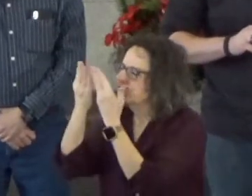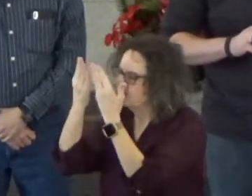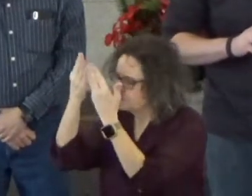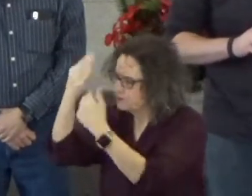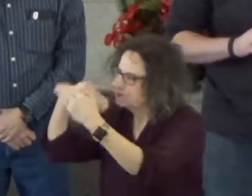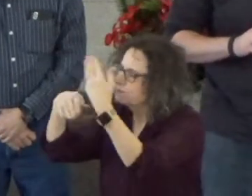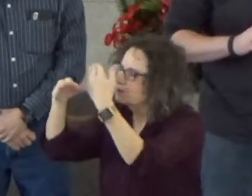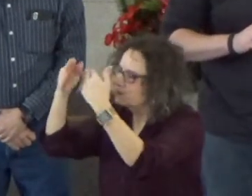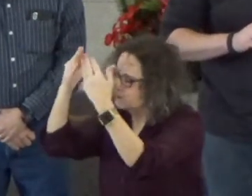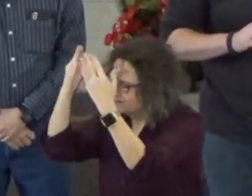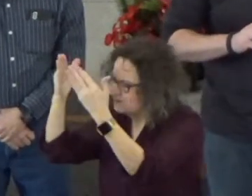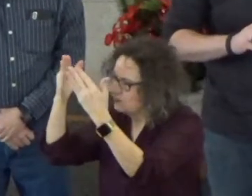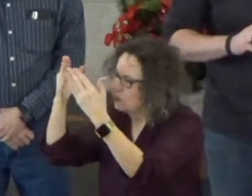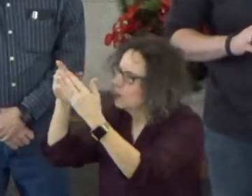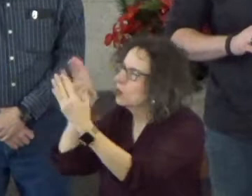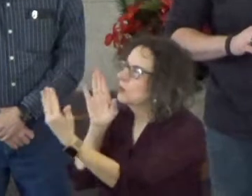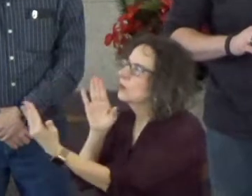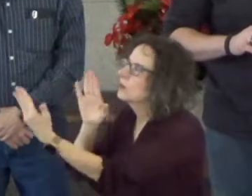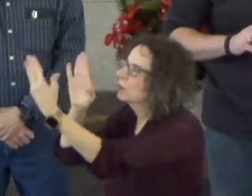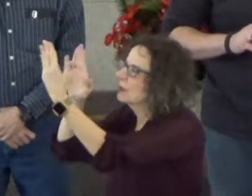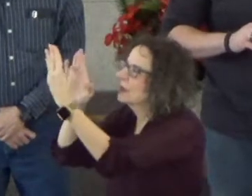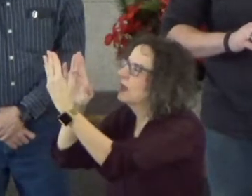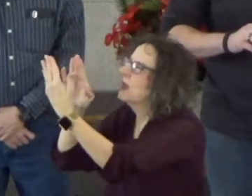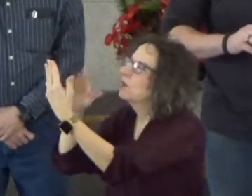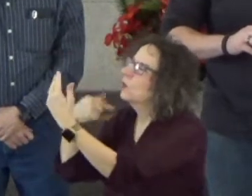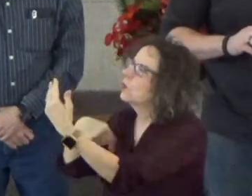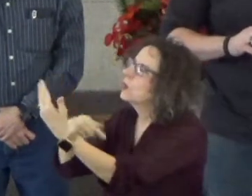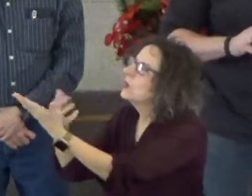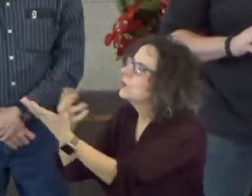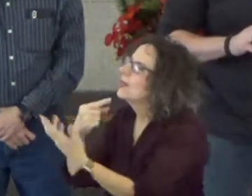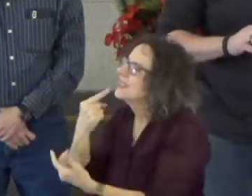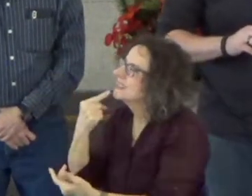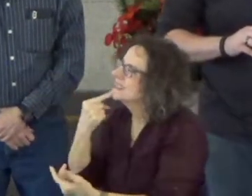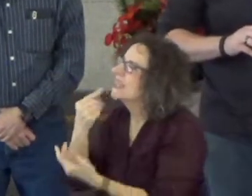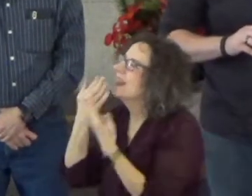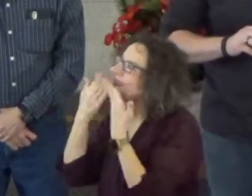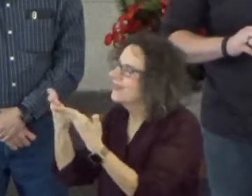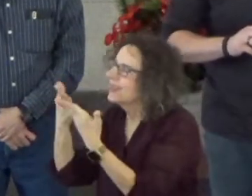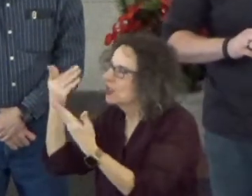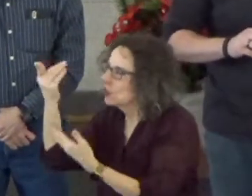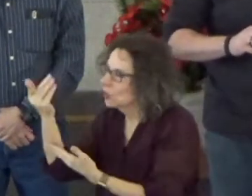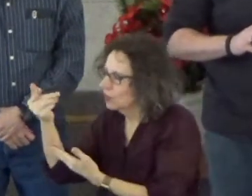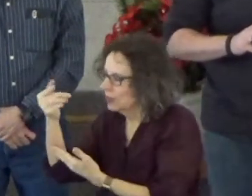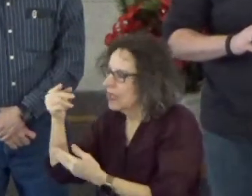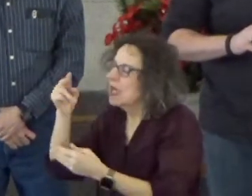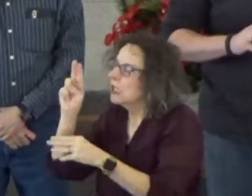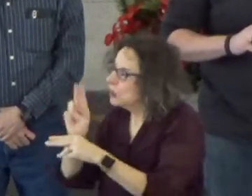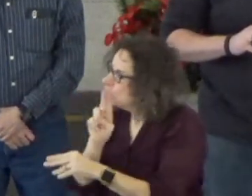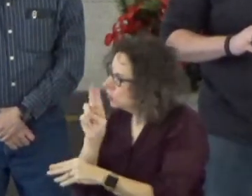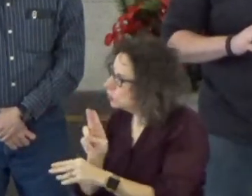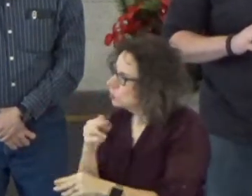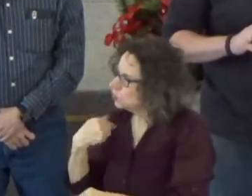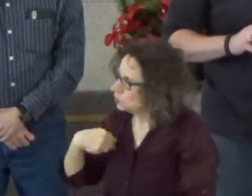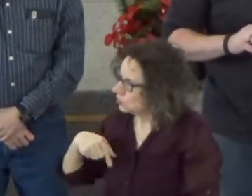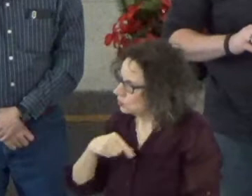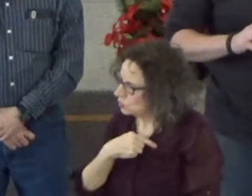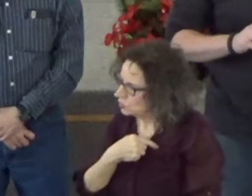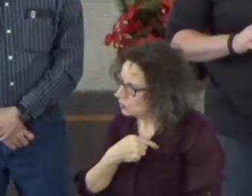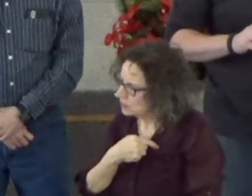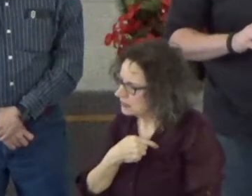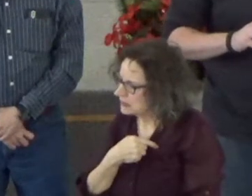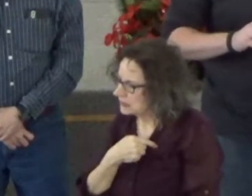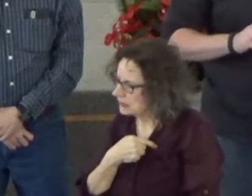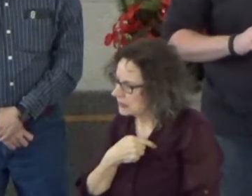heavenly Father, we want to come before you now, and we just want to say thank you, and we ask that you use this and towards